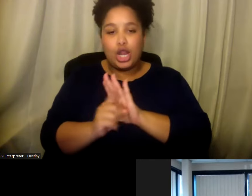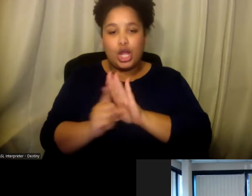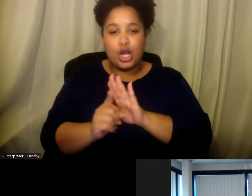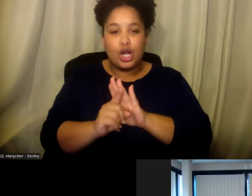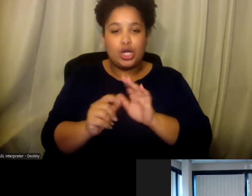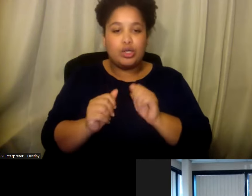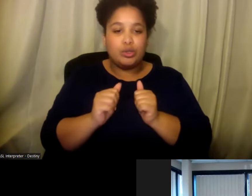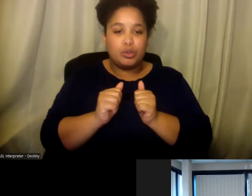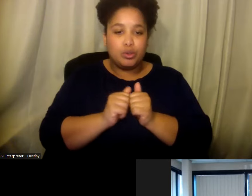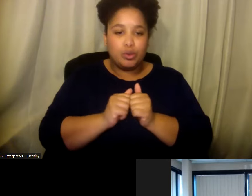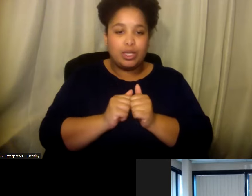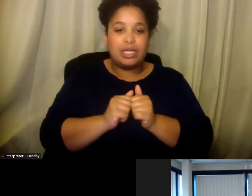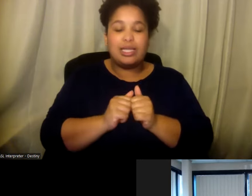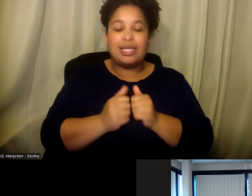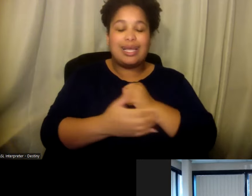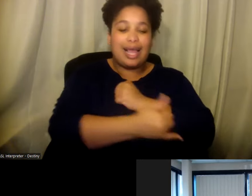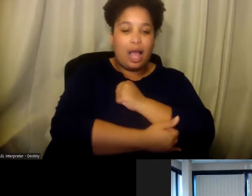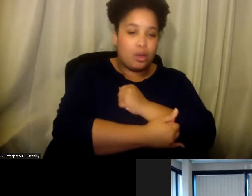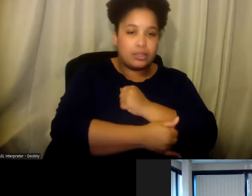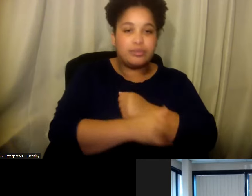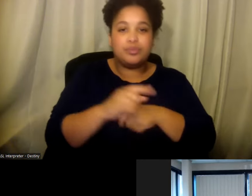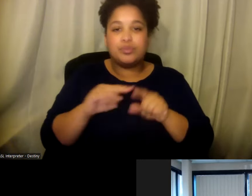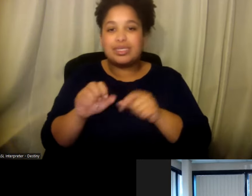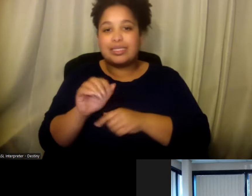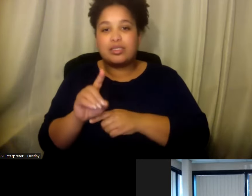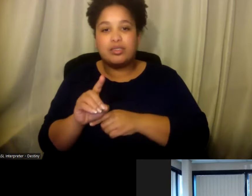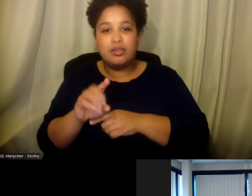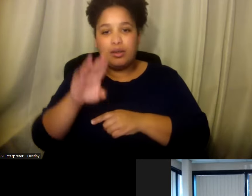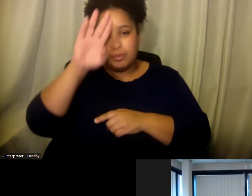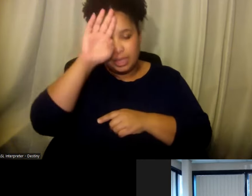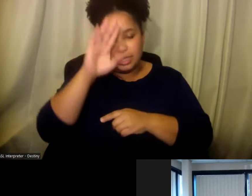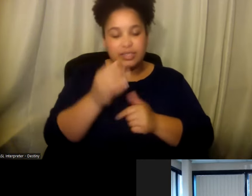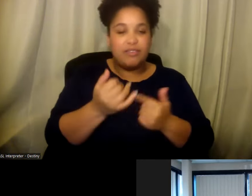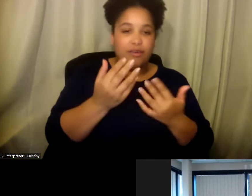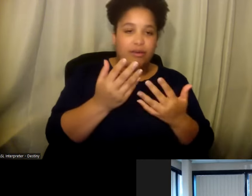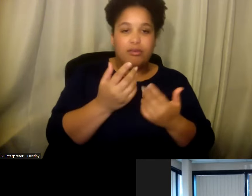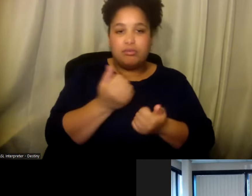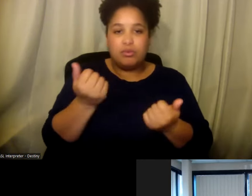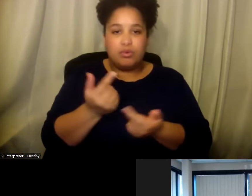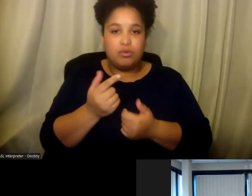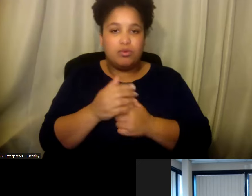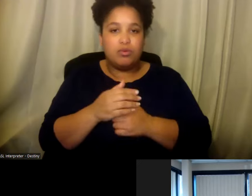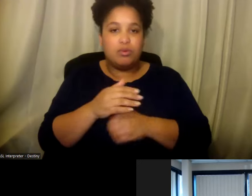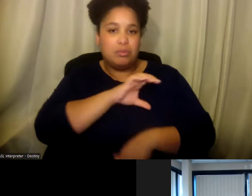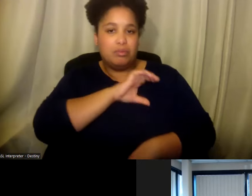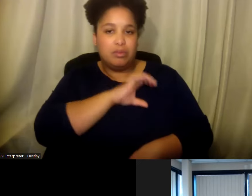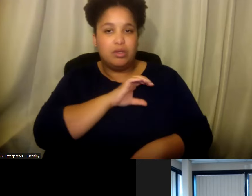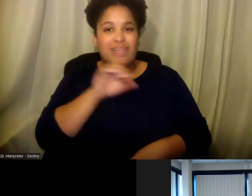cross jurisdictions to San Diego Police Department and Fire. And we really need something like that